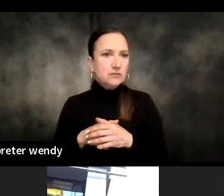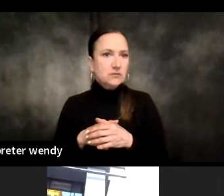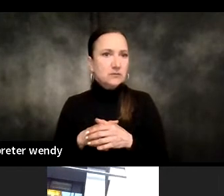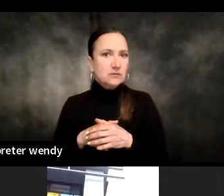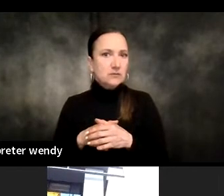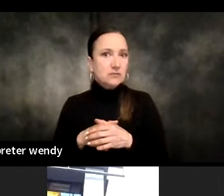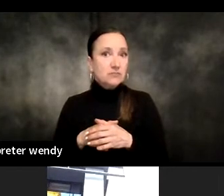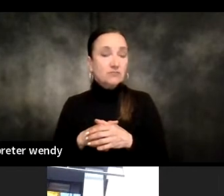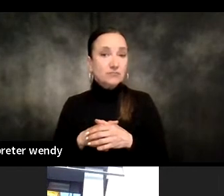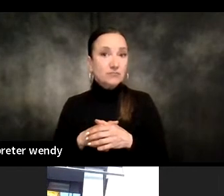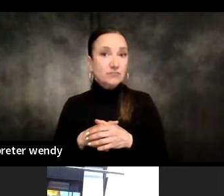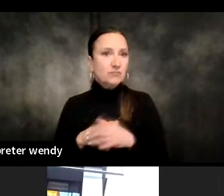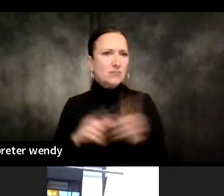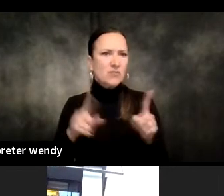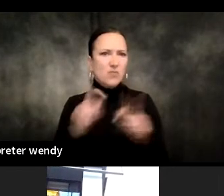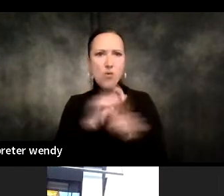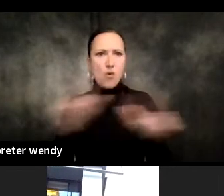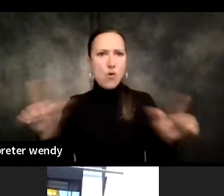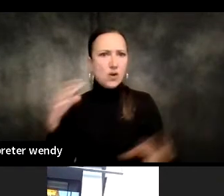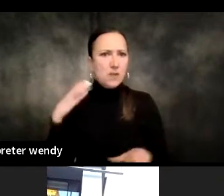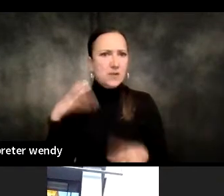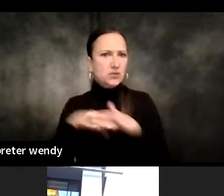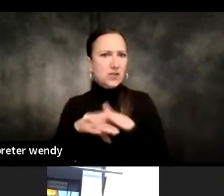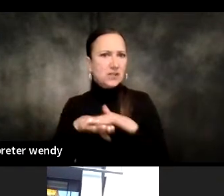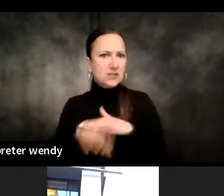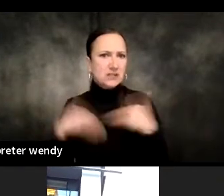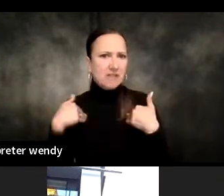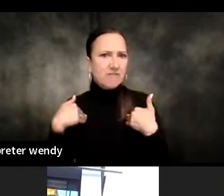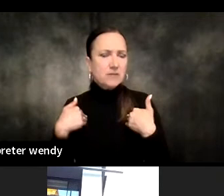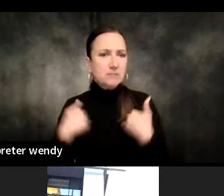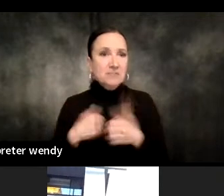Every commissioner has access to